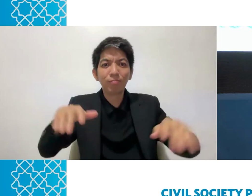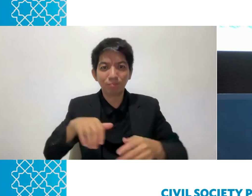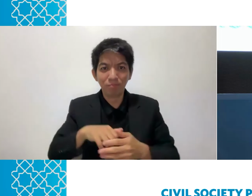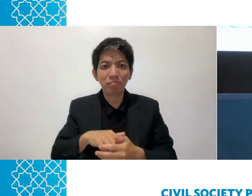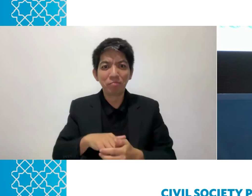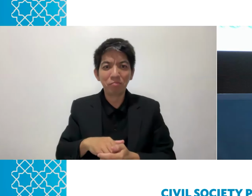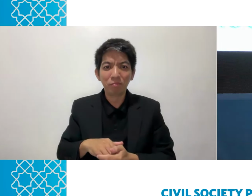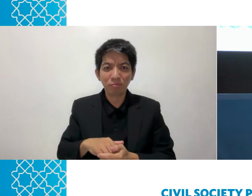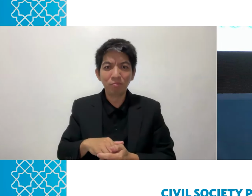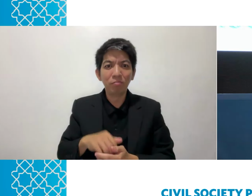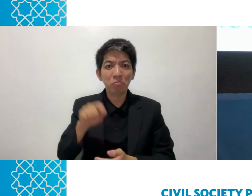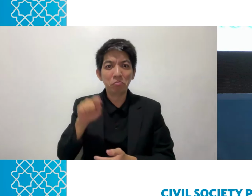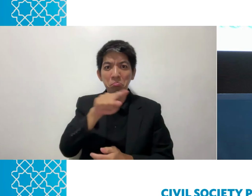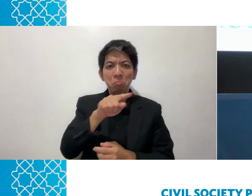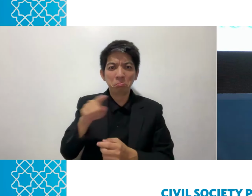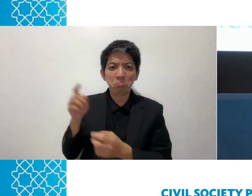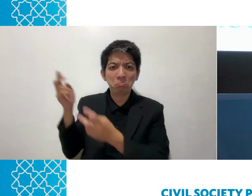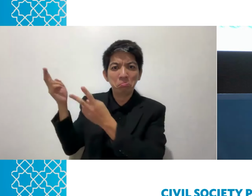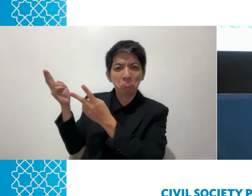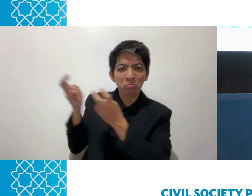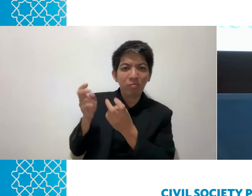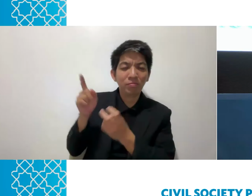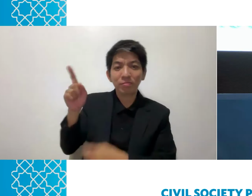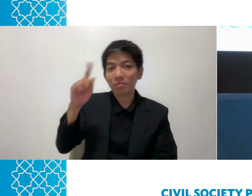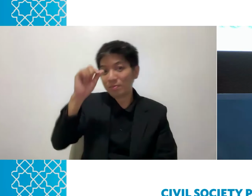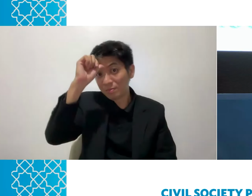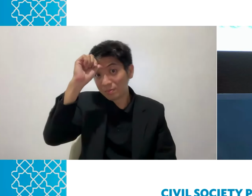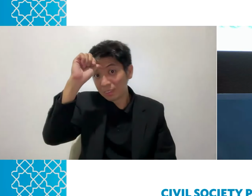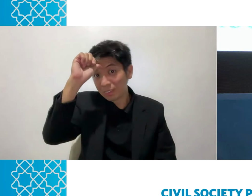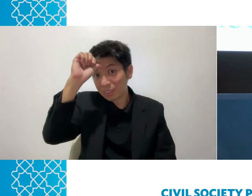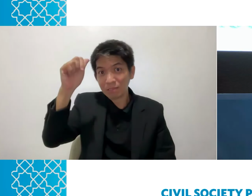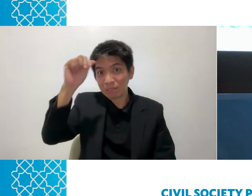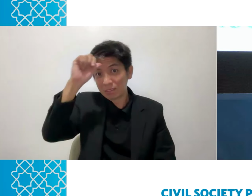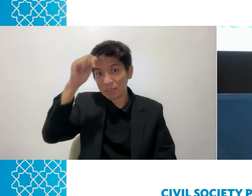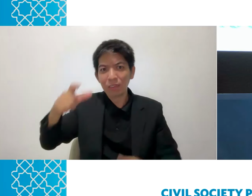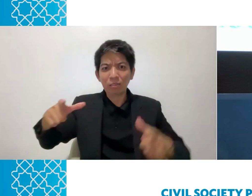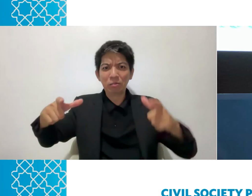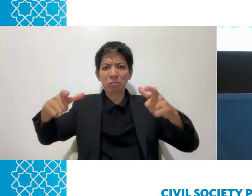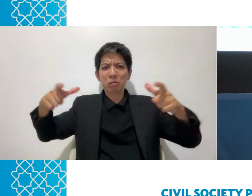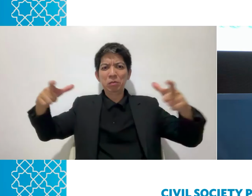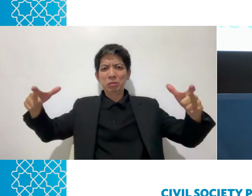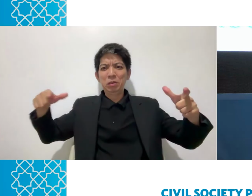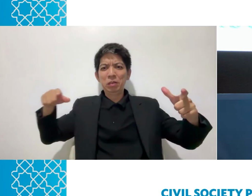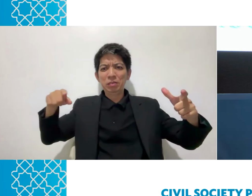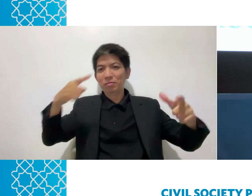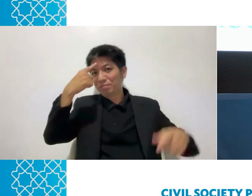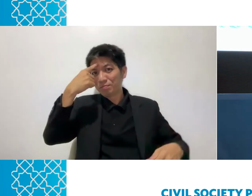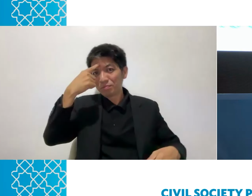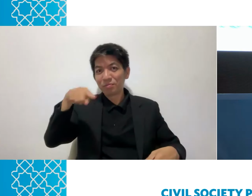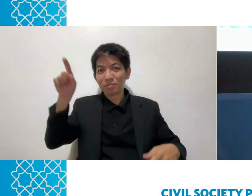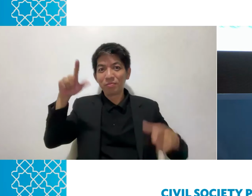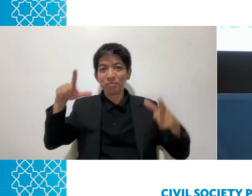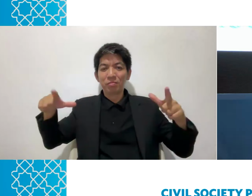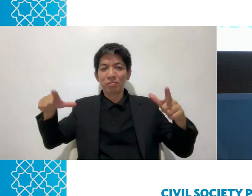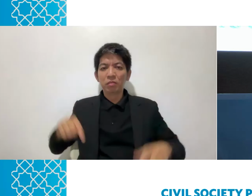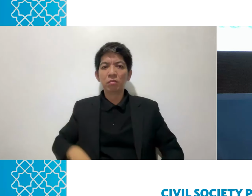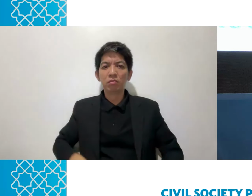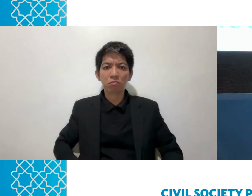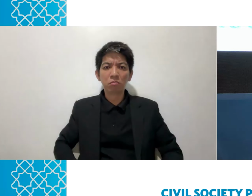in India is always quite massive. You can, maybe just point to something